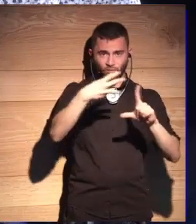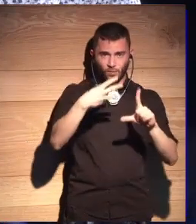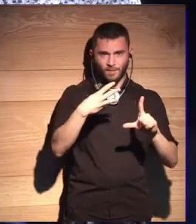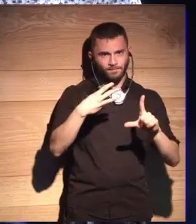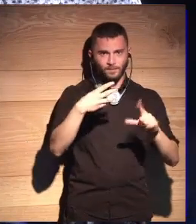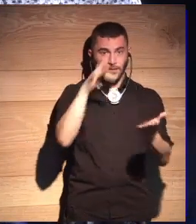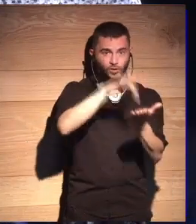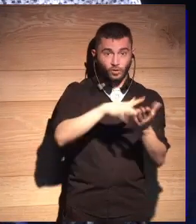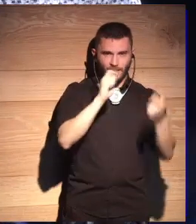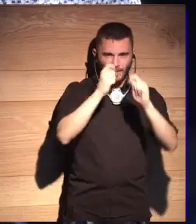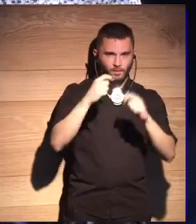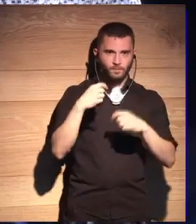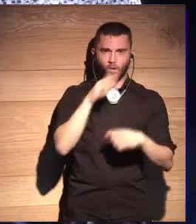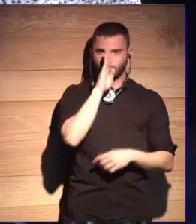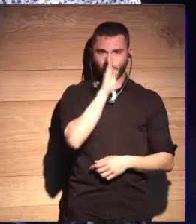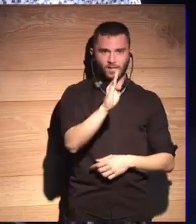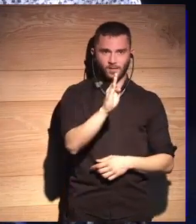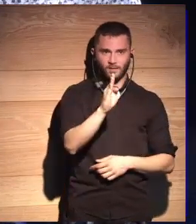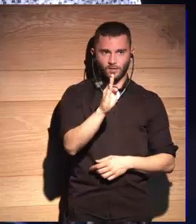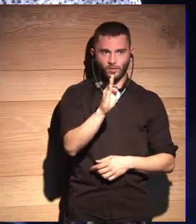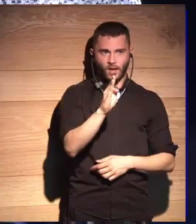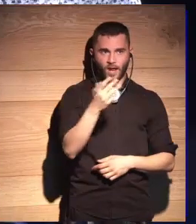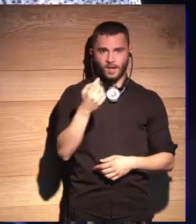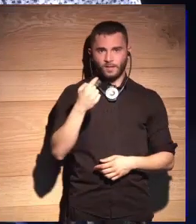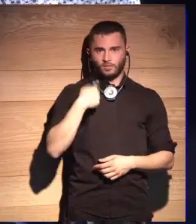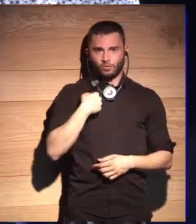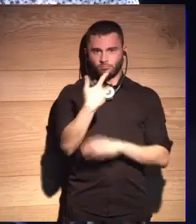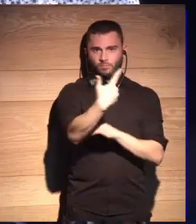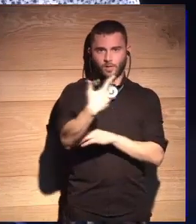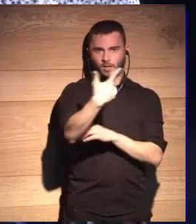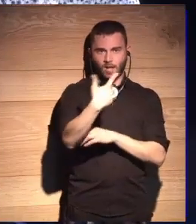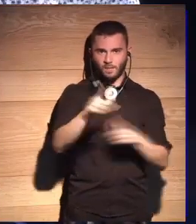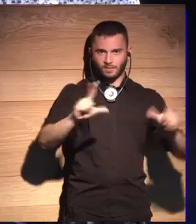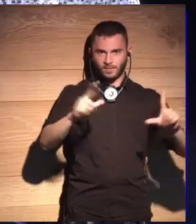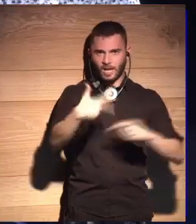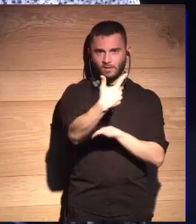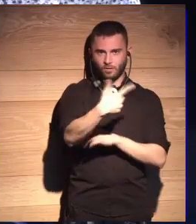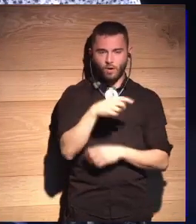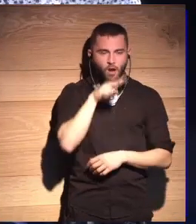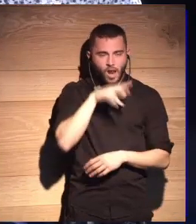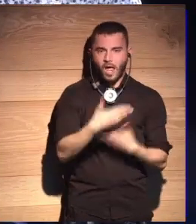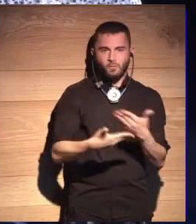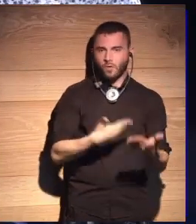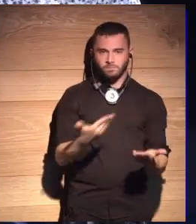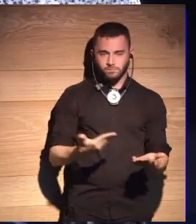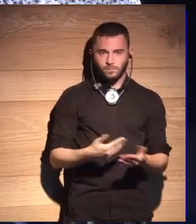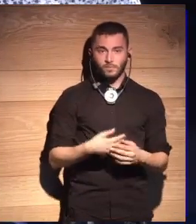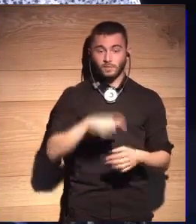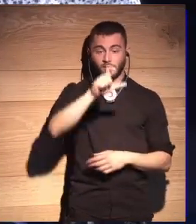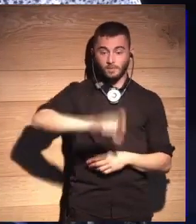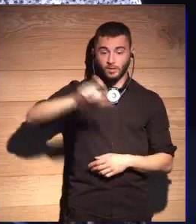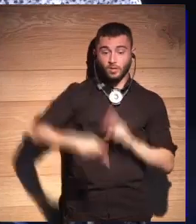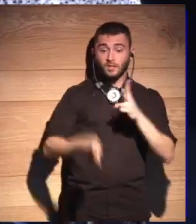experts are like very high up in the hierarchy. And some of the things that happened to us in Maldita, in my